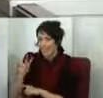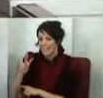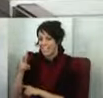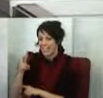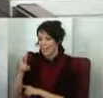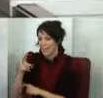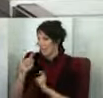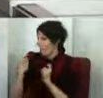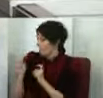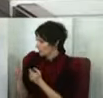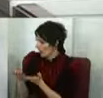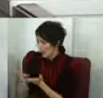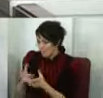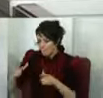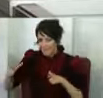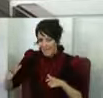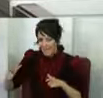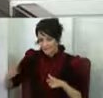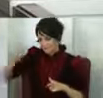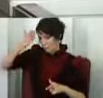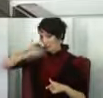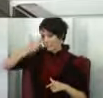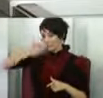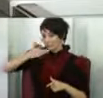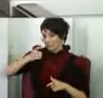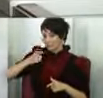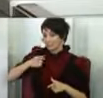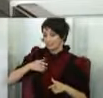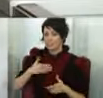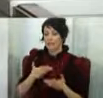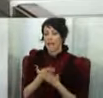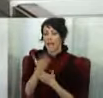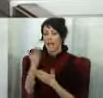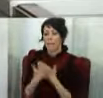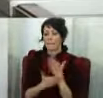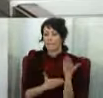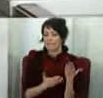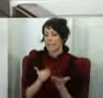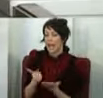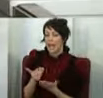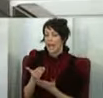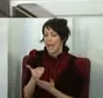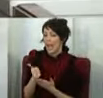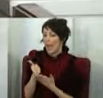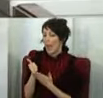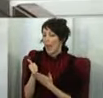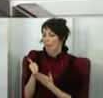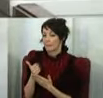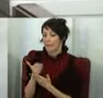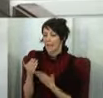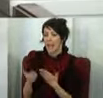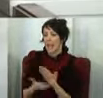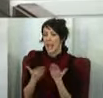offering is going to be in a plate up here in the front, and that Helping Hands will not be this Sunday, but will be next